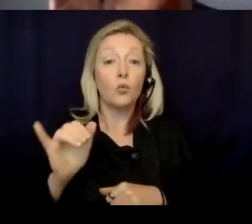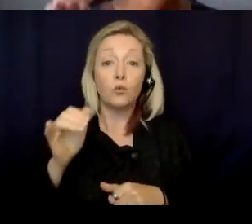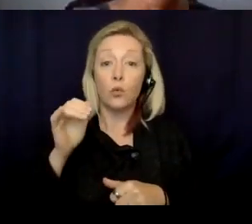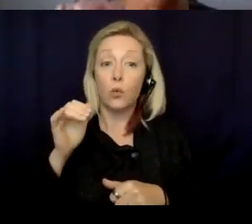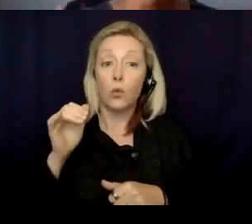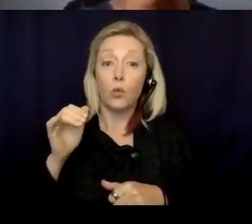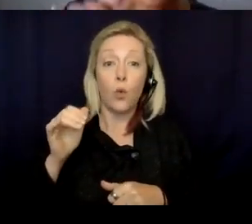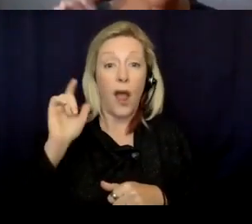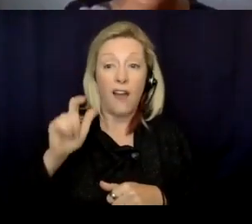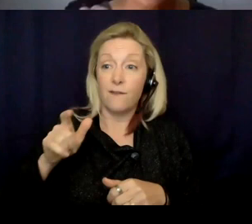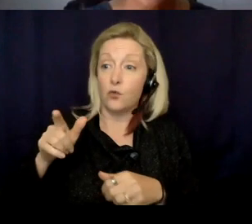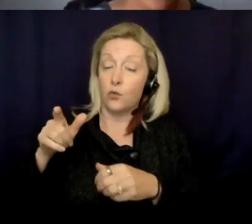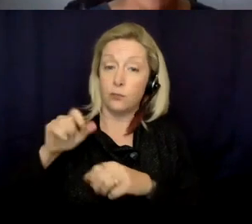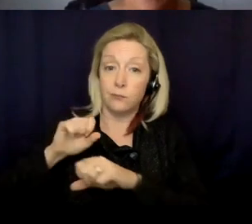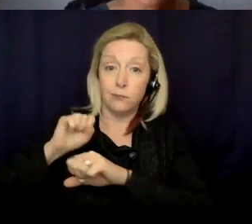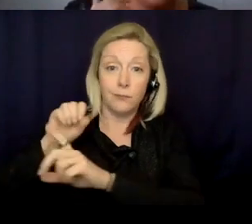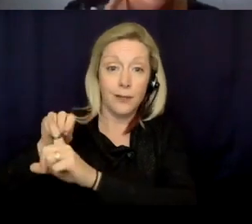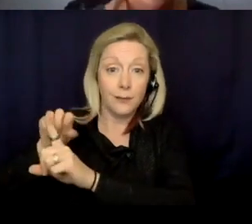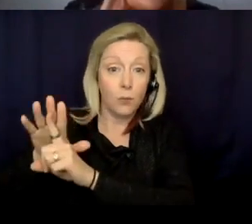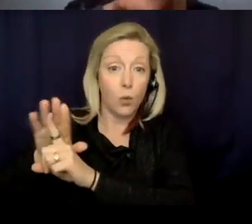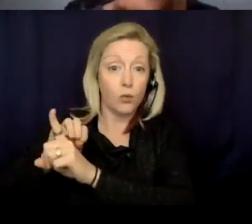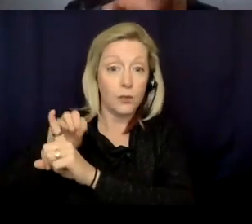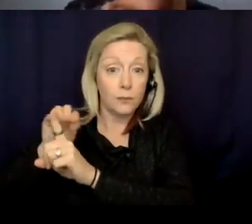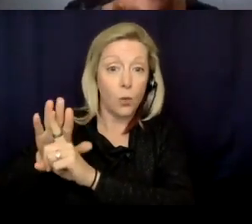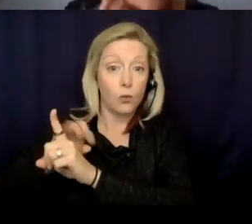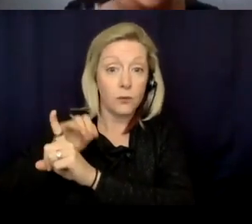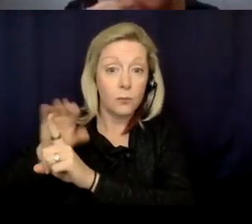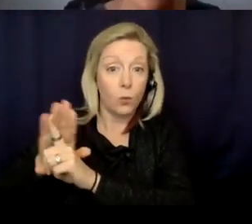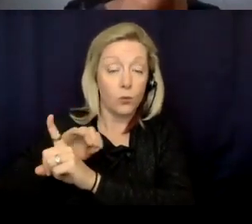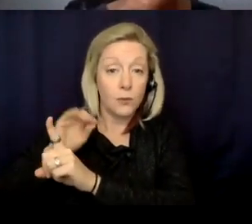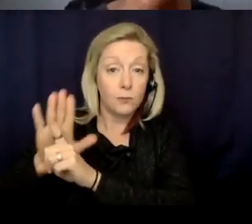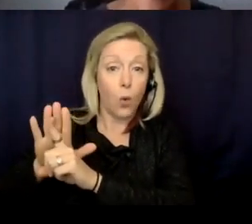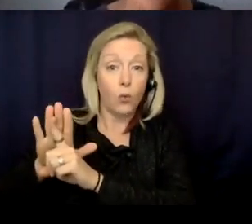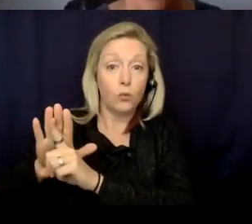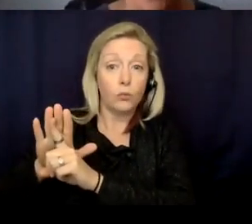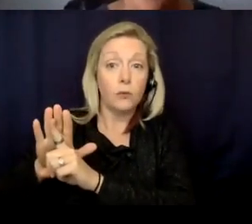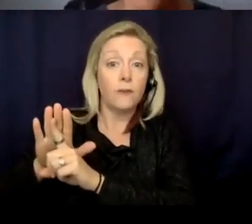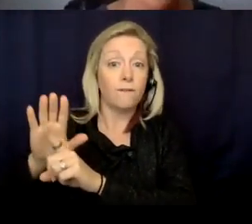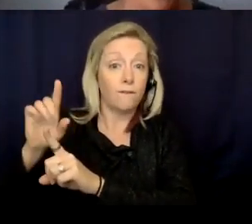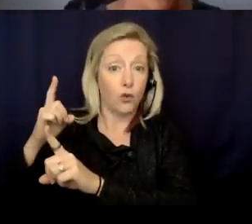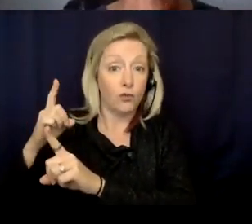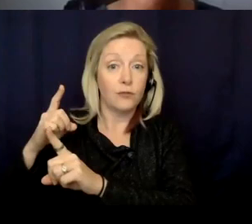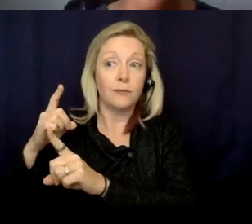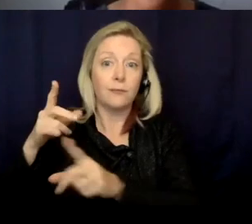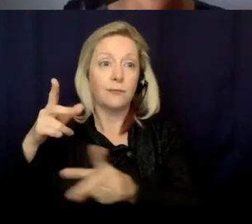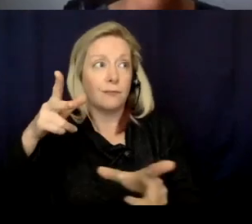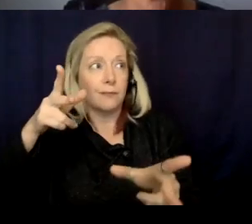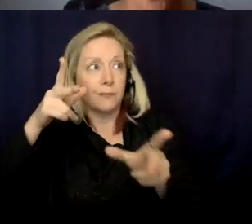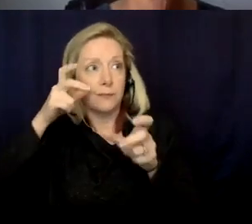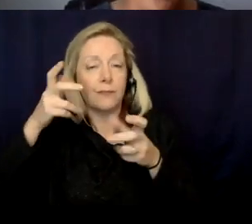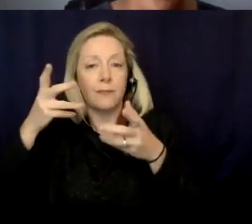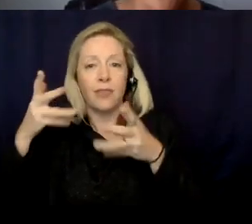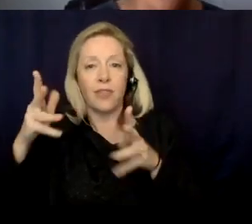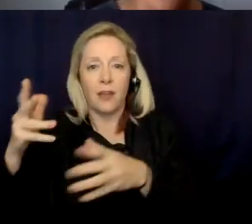can ever expect it to come out expressively. So that's going to take a little while. We're going to have to do that, but